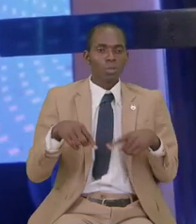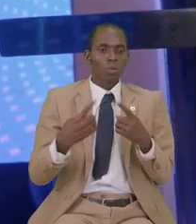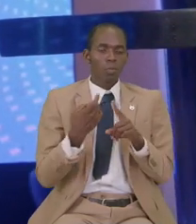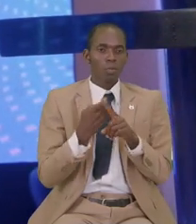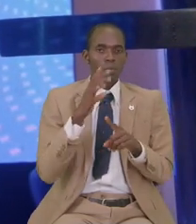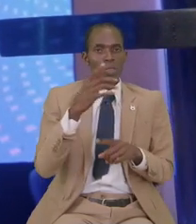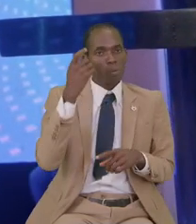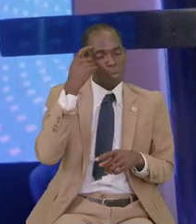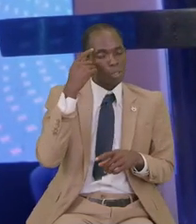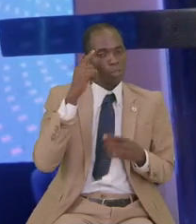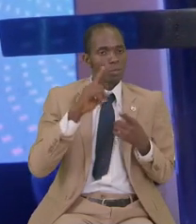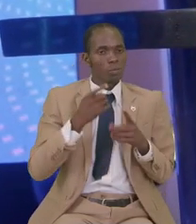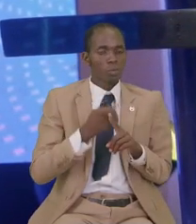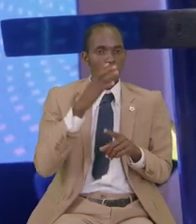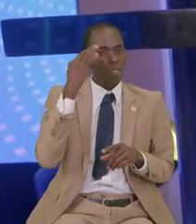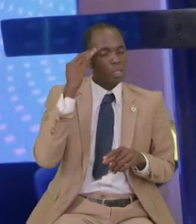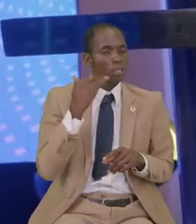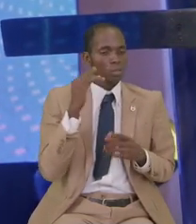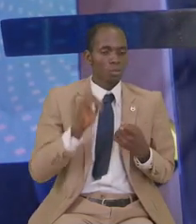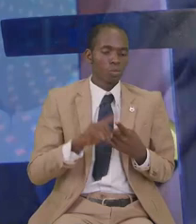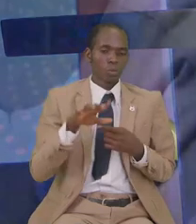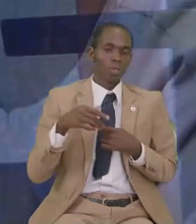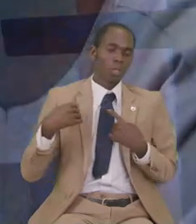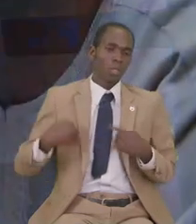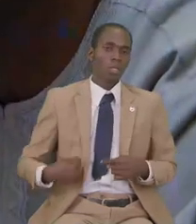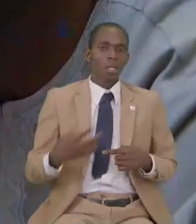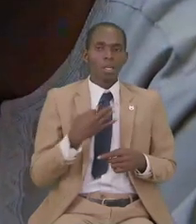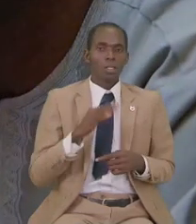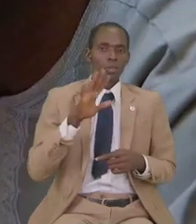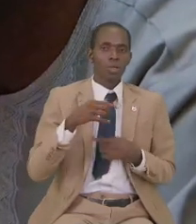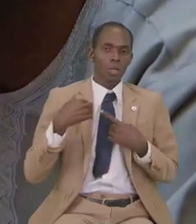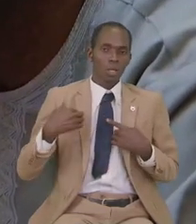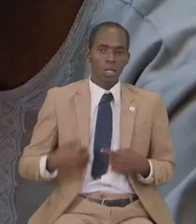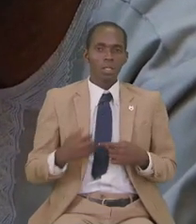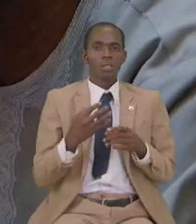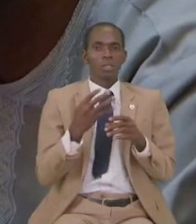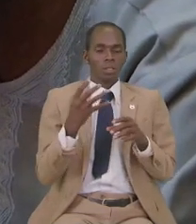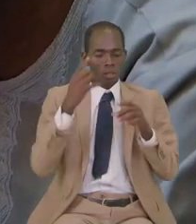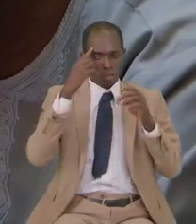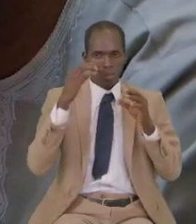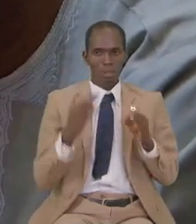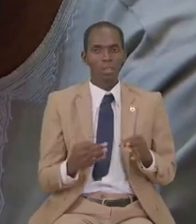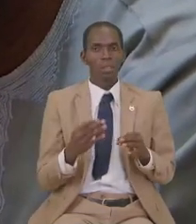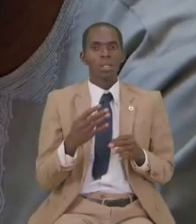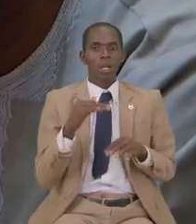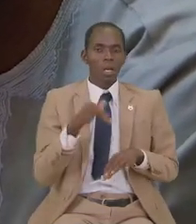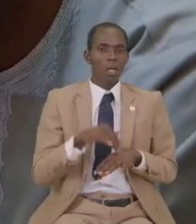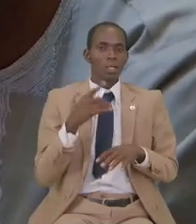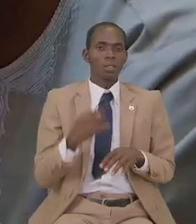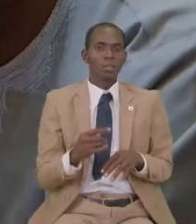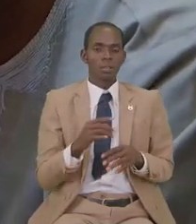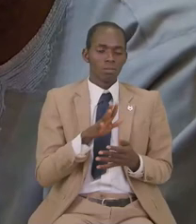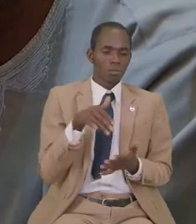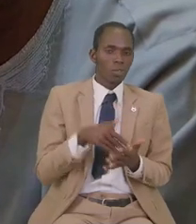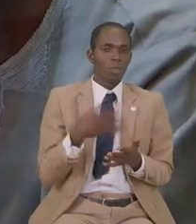mind, from your head, and goes to your heart. And your heart takes a decision at the very center of